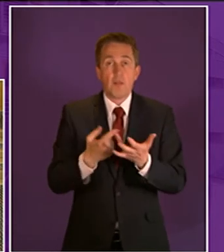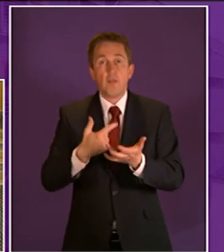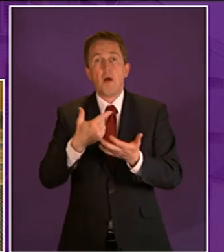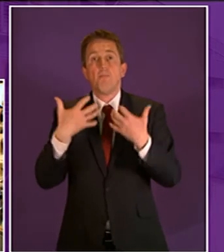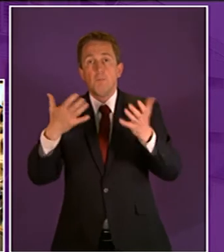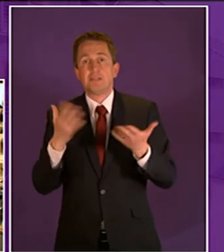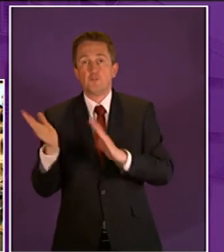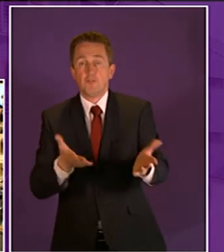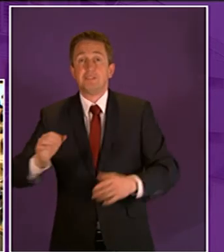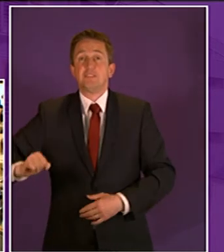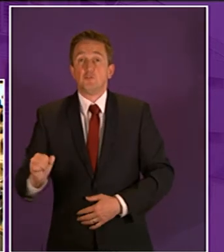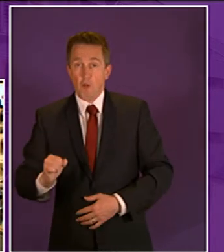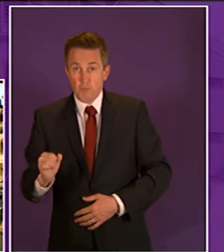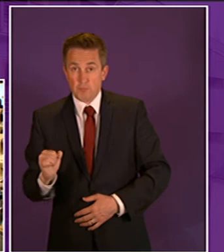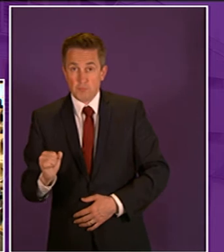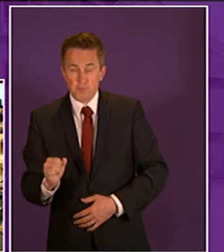Thank you.